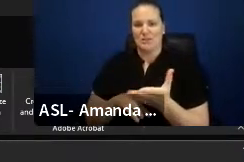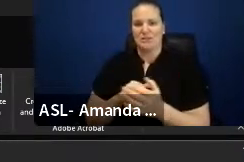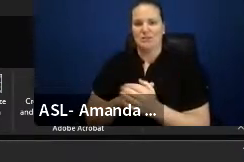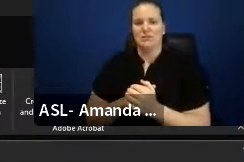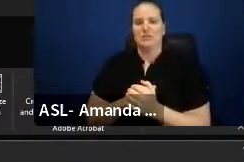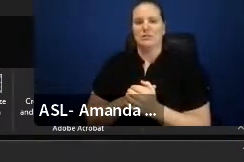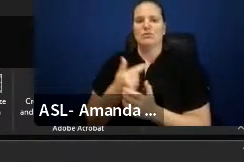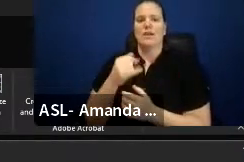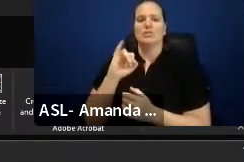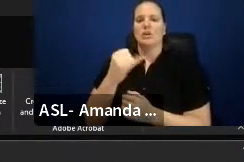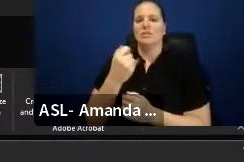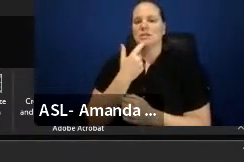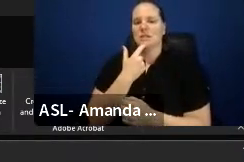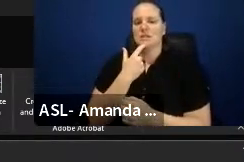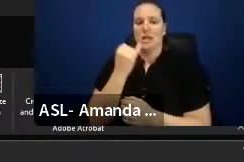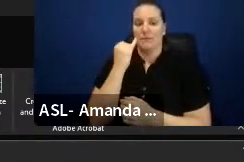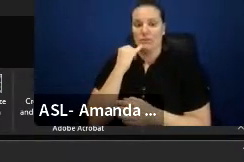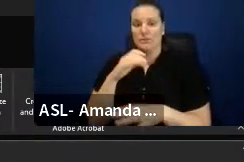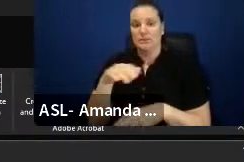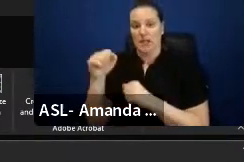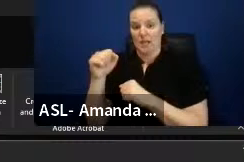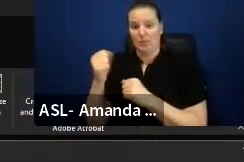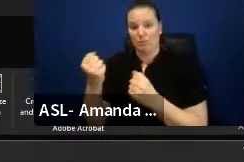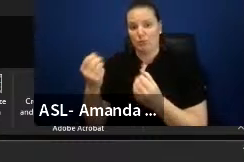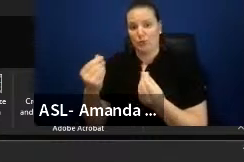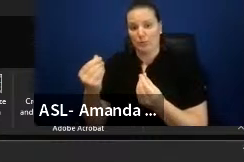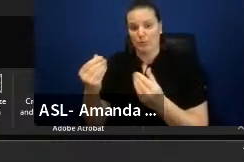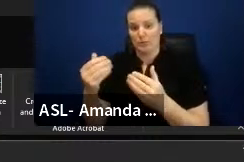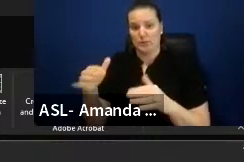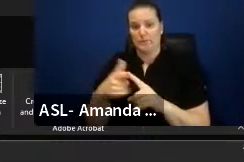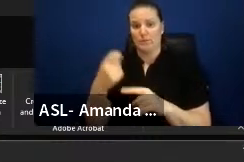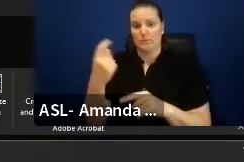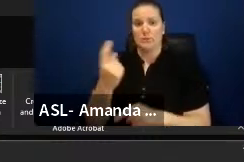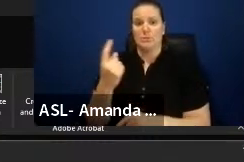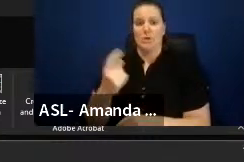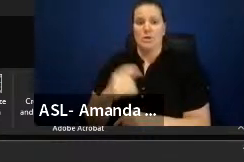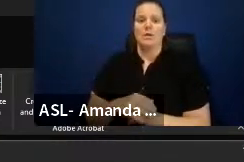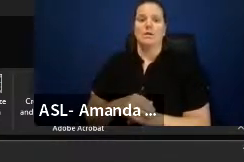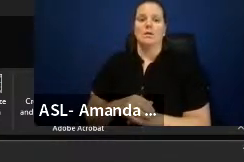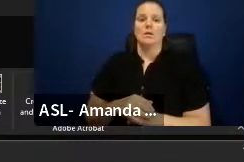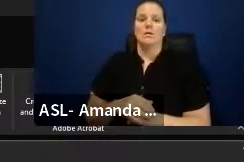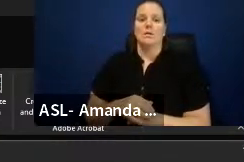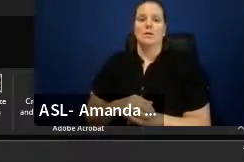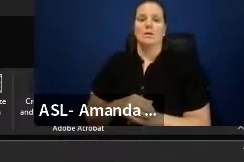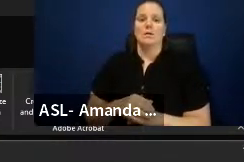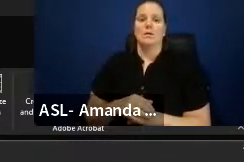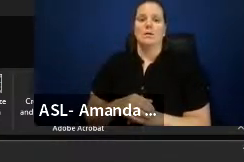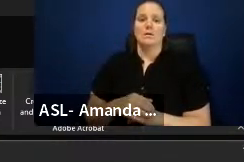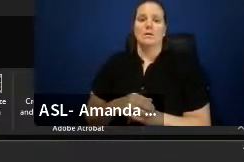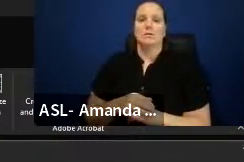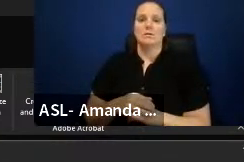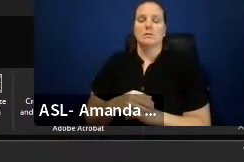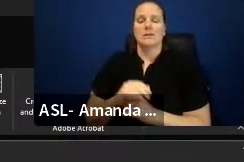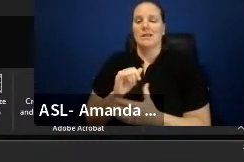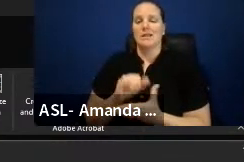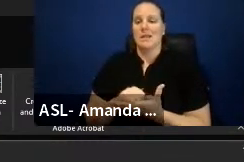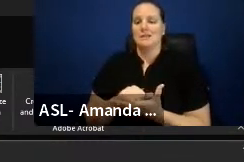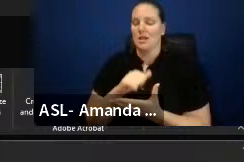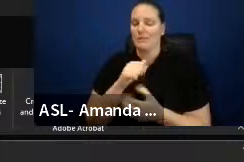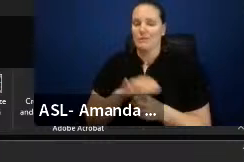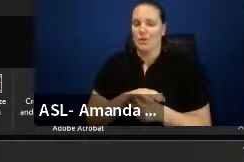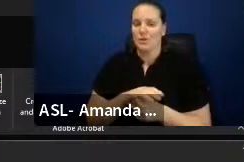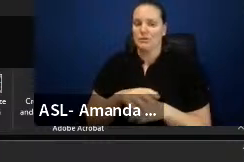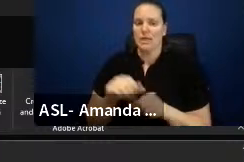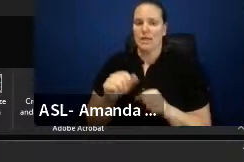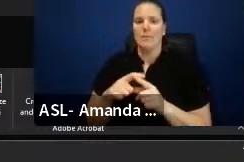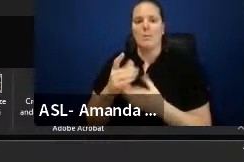taking property from someone and not a total take, but a partial take, then